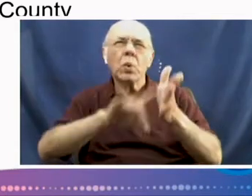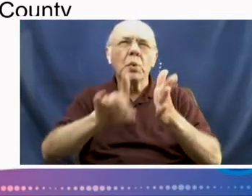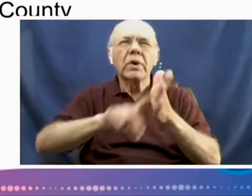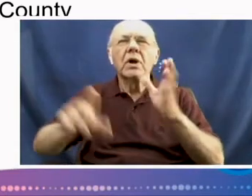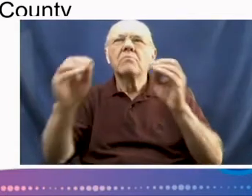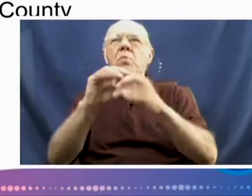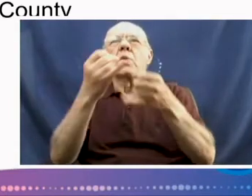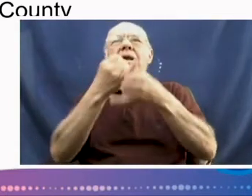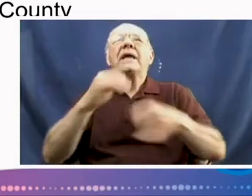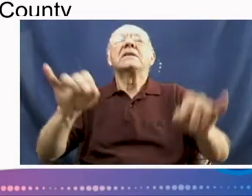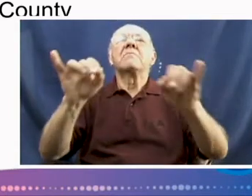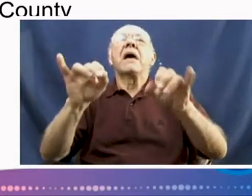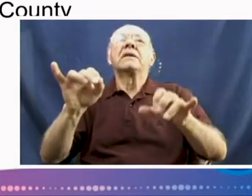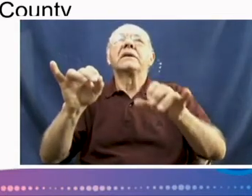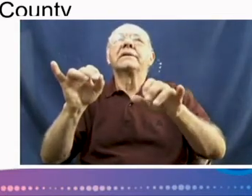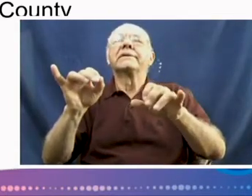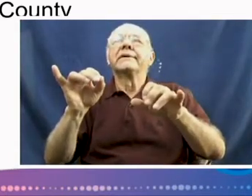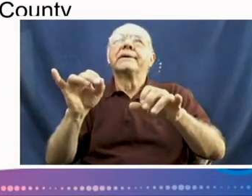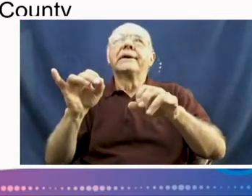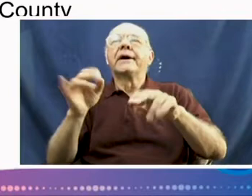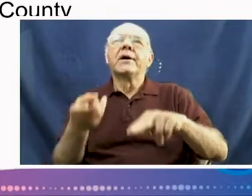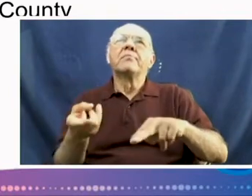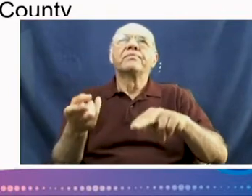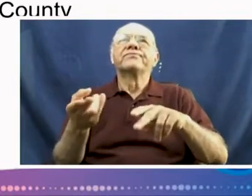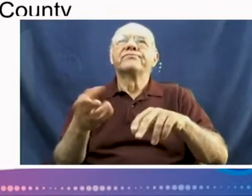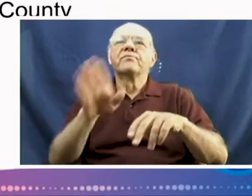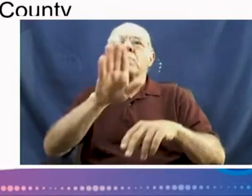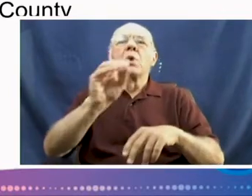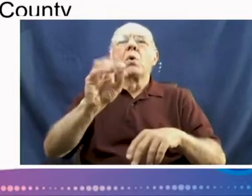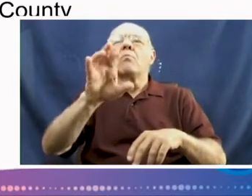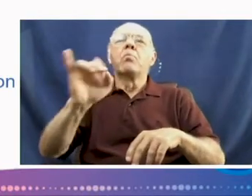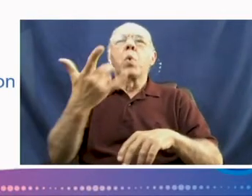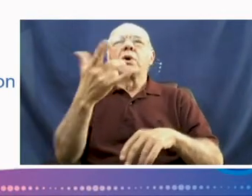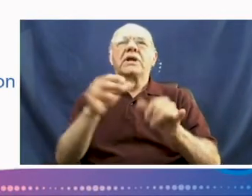boarding solutions. Thank you.